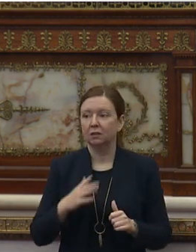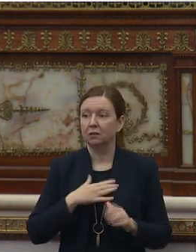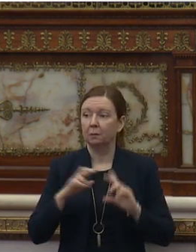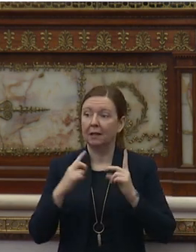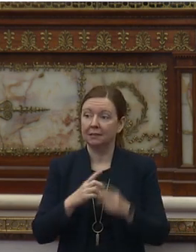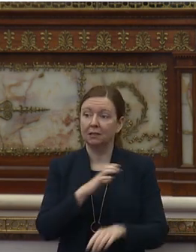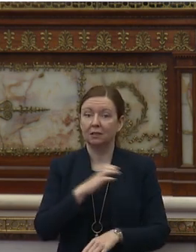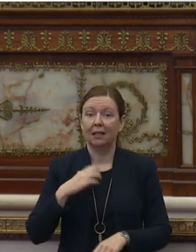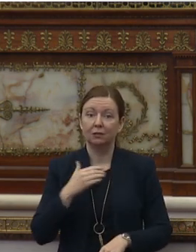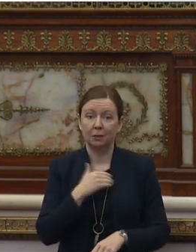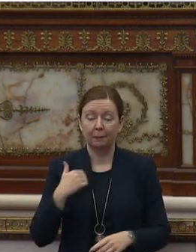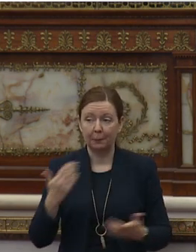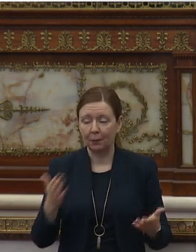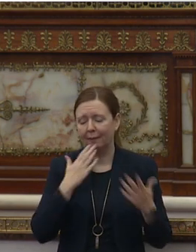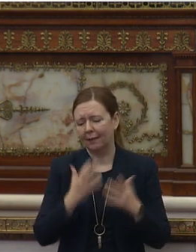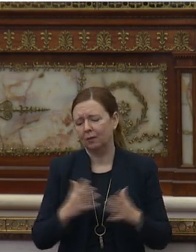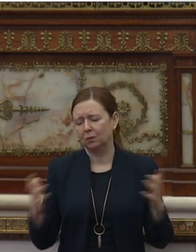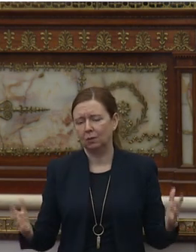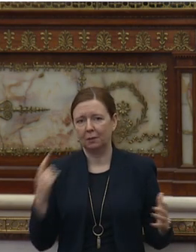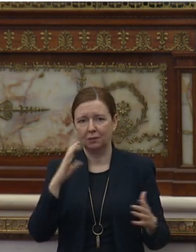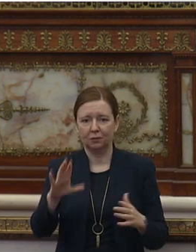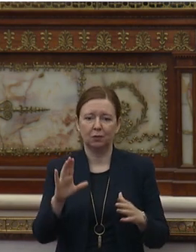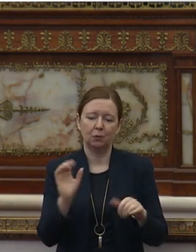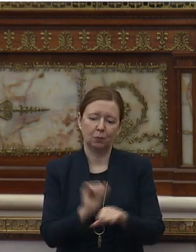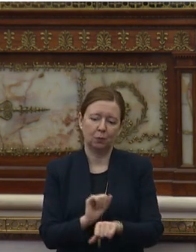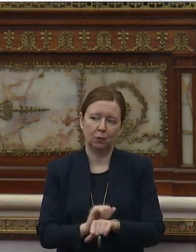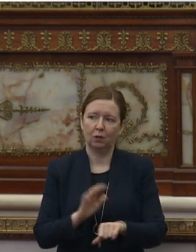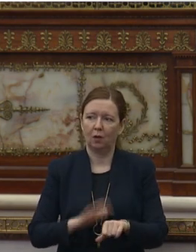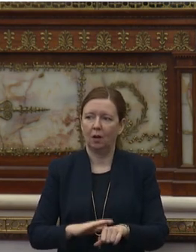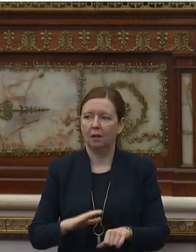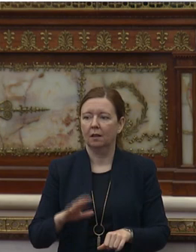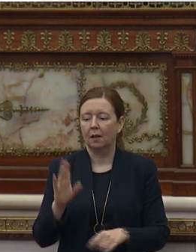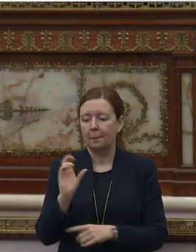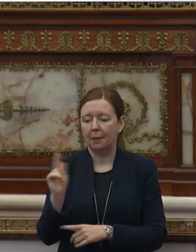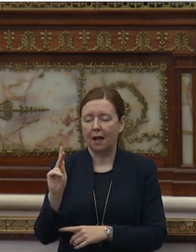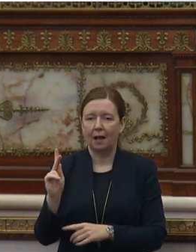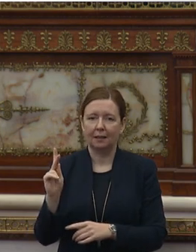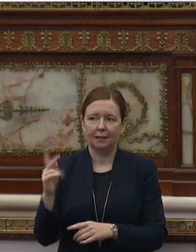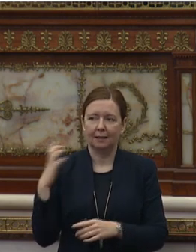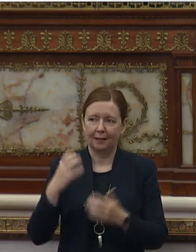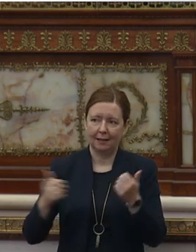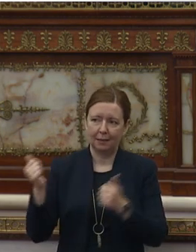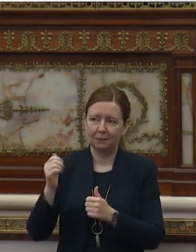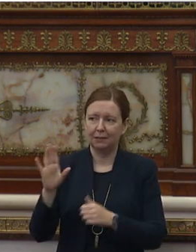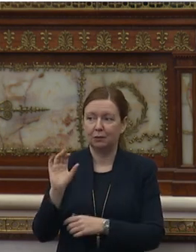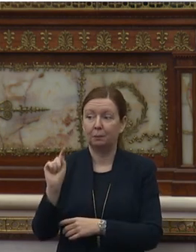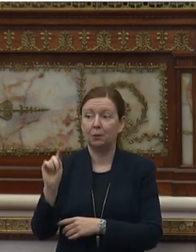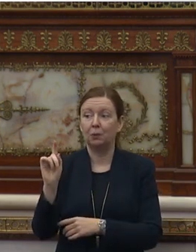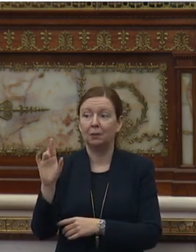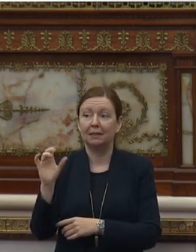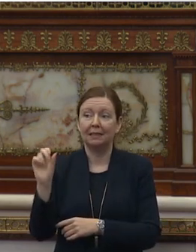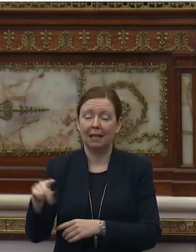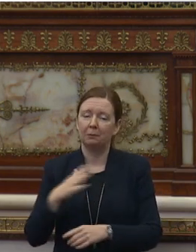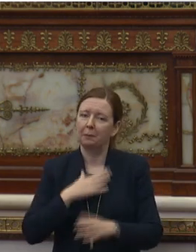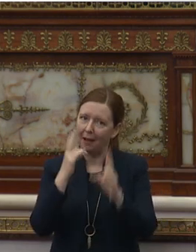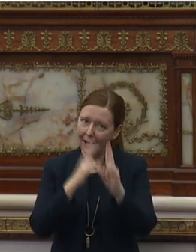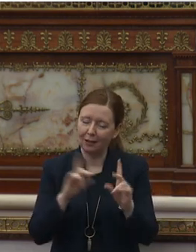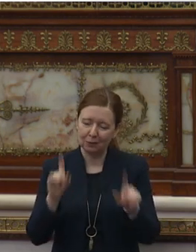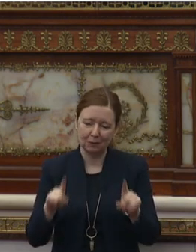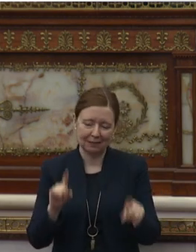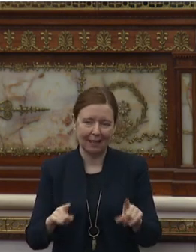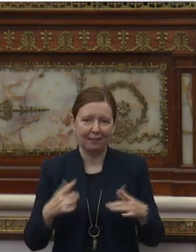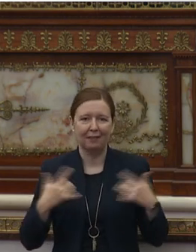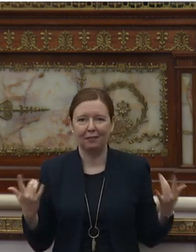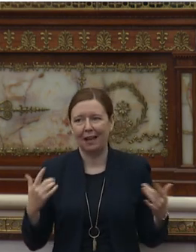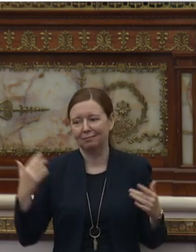district council member, thank you so much for your work on the Block Captains Boot Camp. It's been my honor to attend the event over